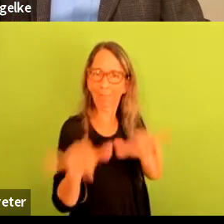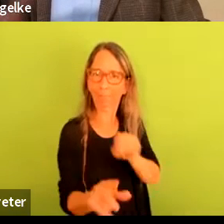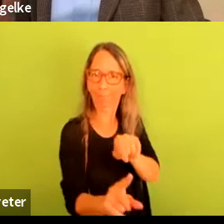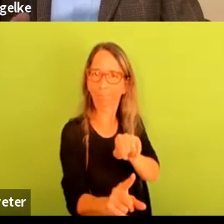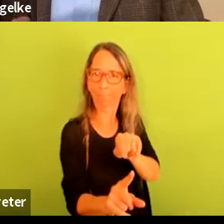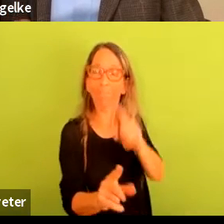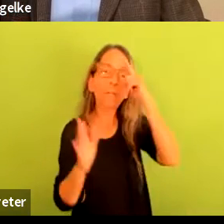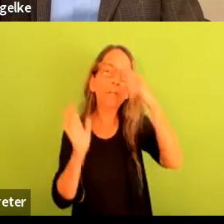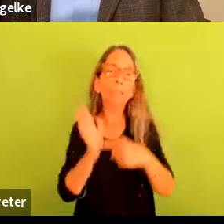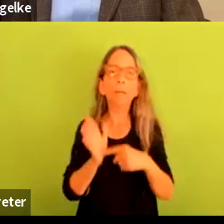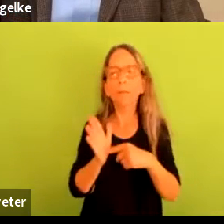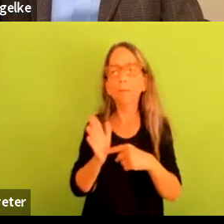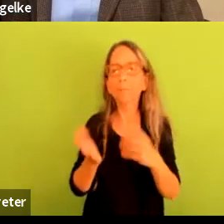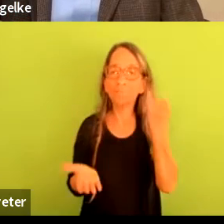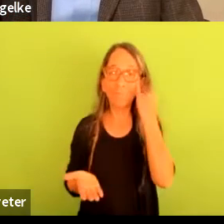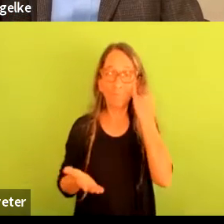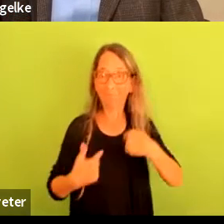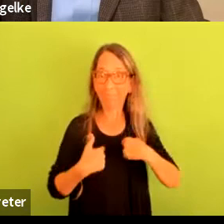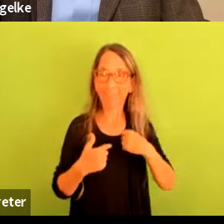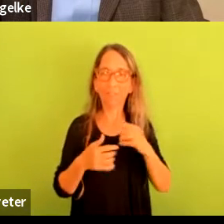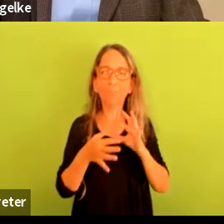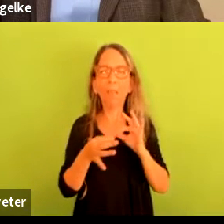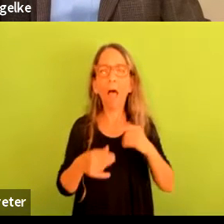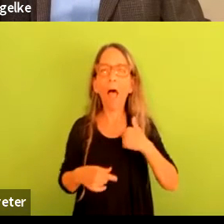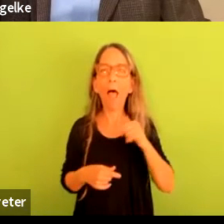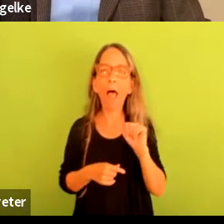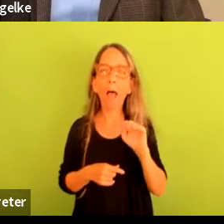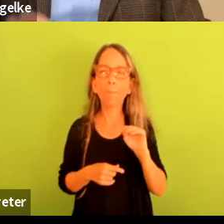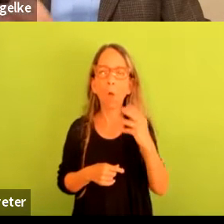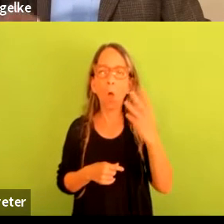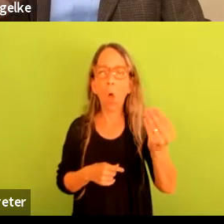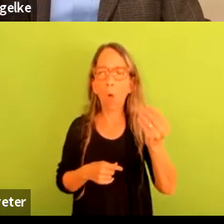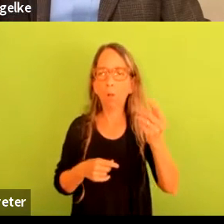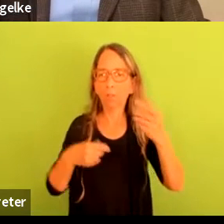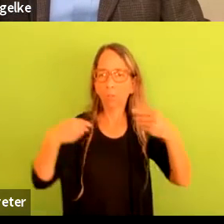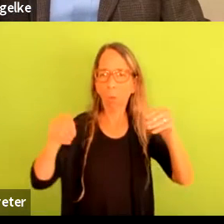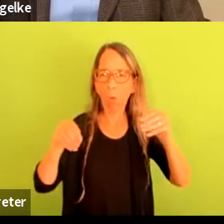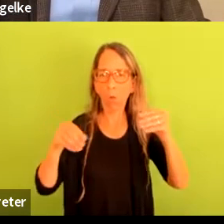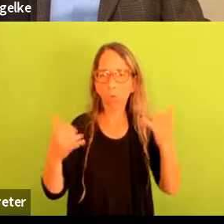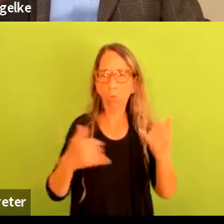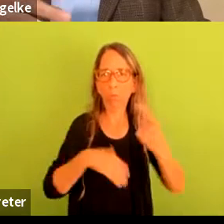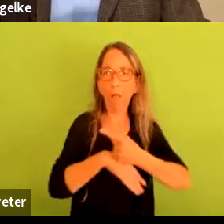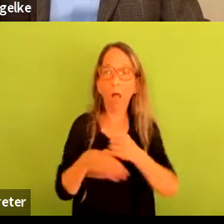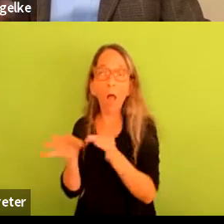say, I'm going to go to the store today, and the captions came out, I'm going to go to the store today,